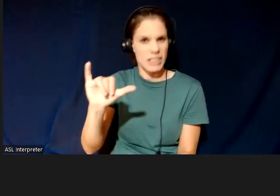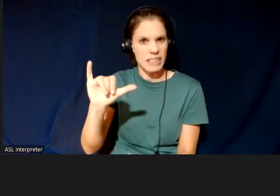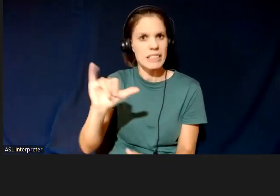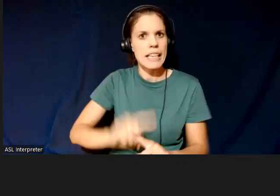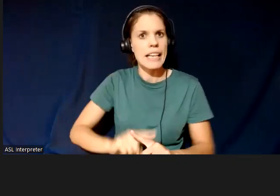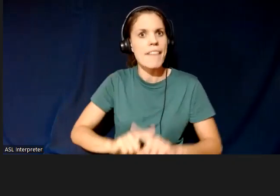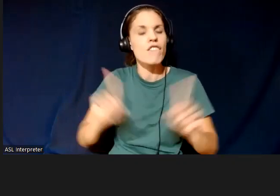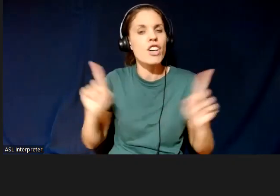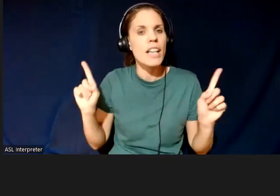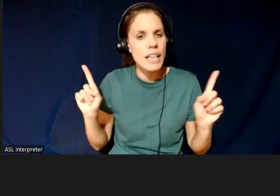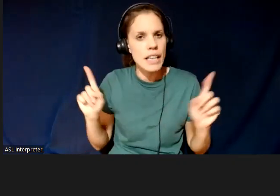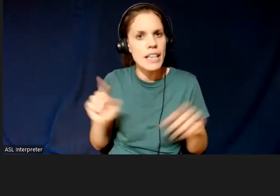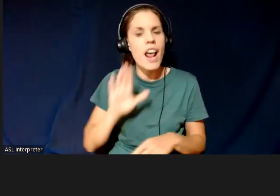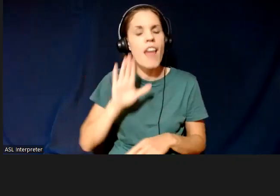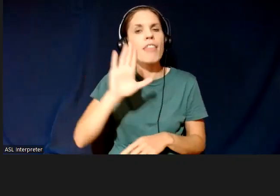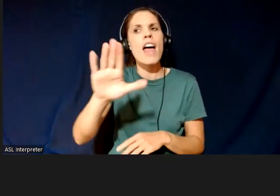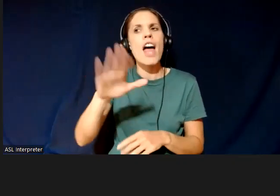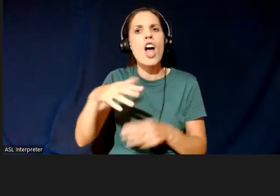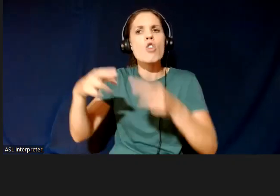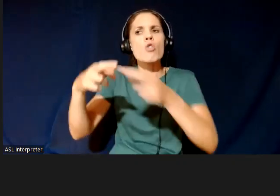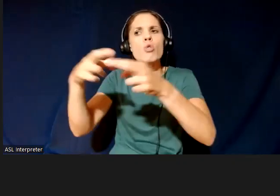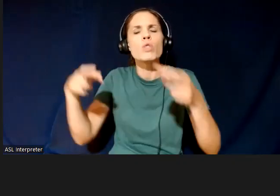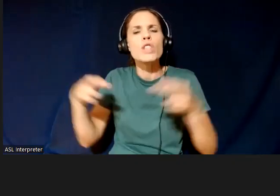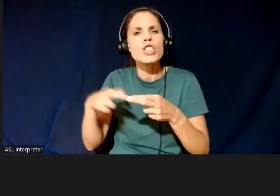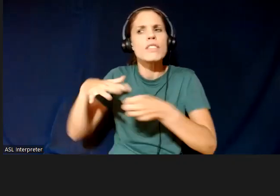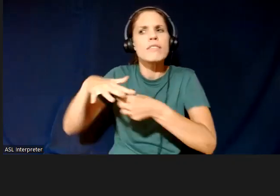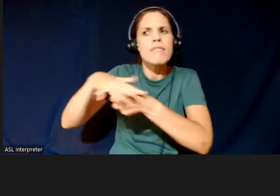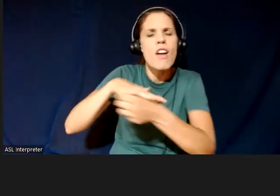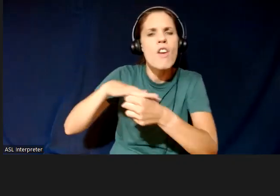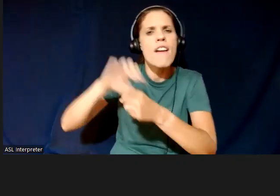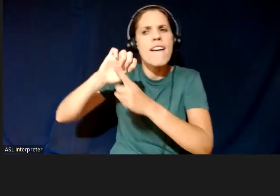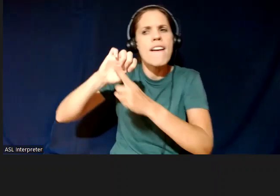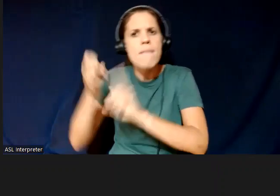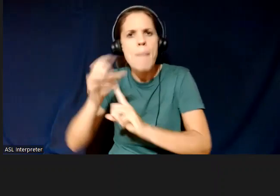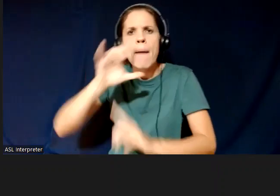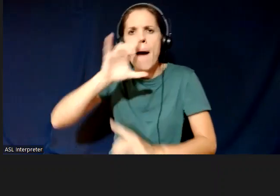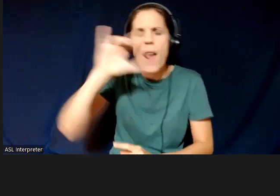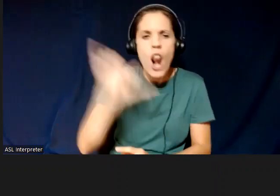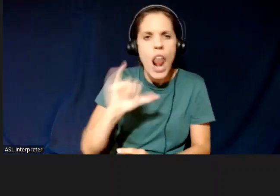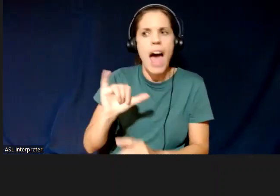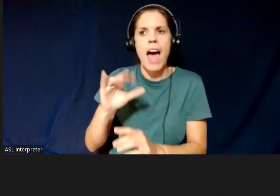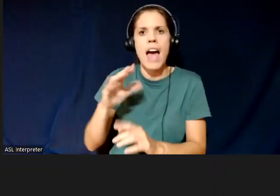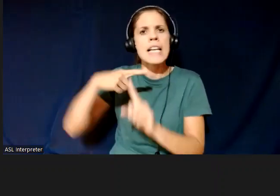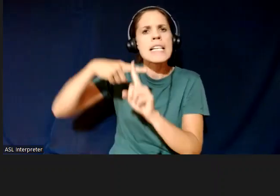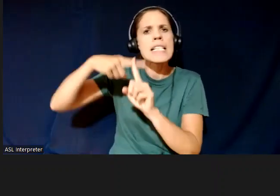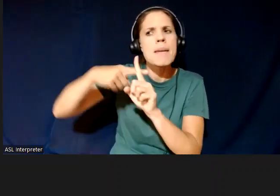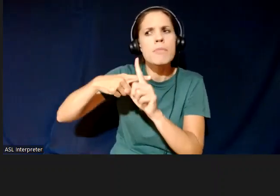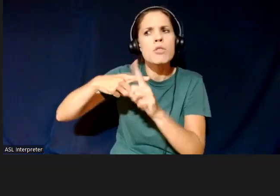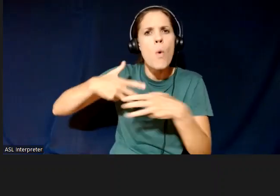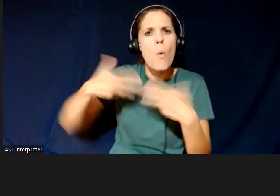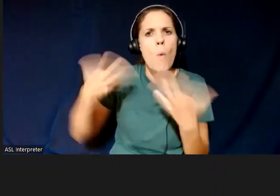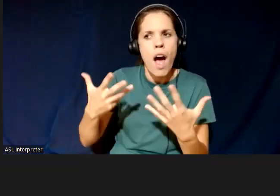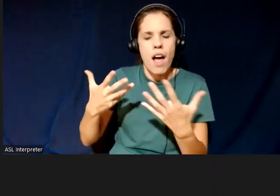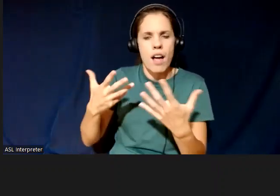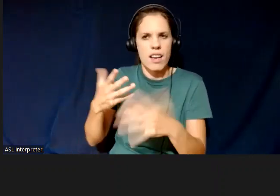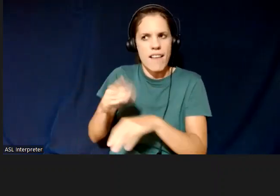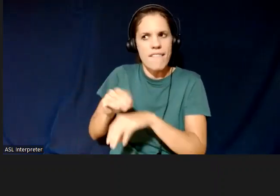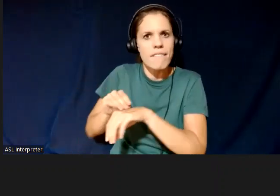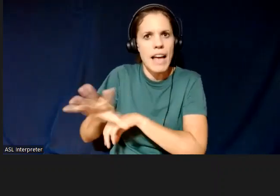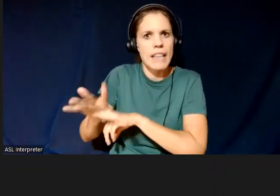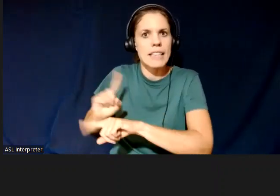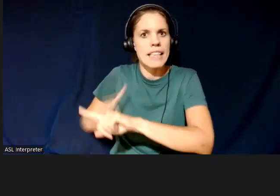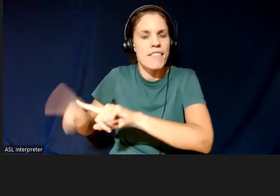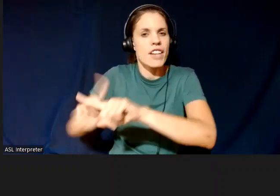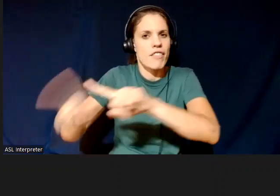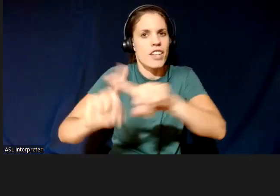very diverse ecoregions, and obviously has different climate-related threats. So it was nice to